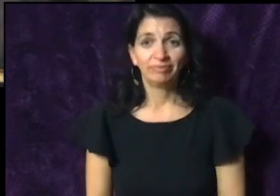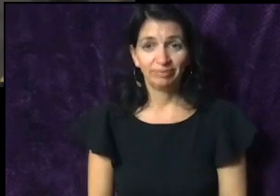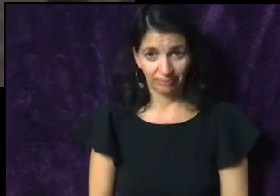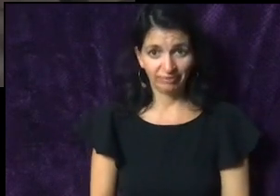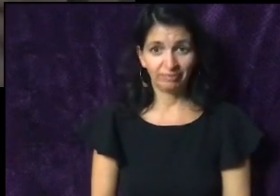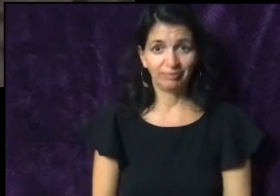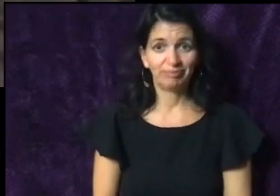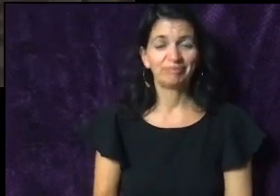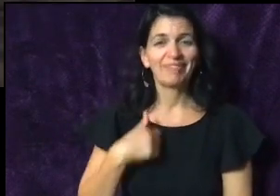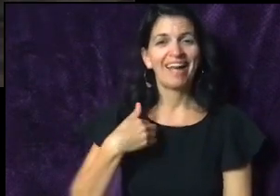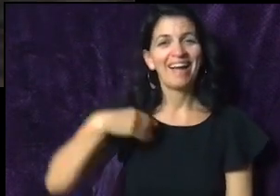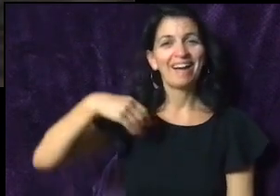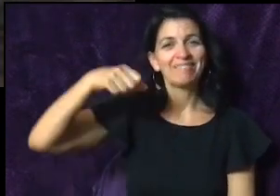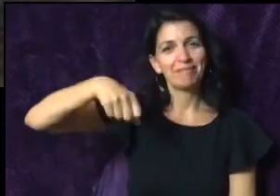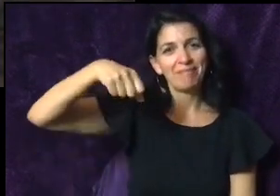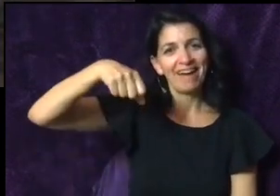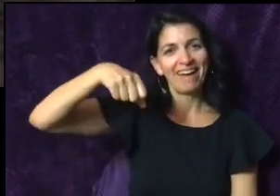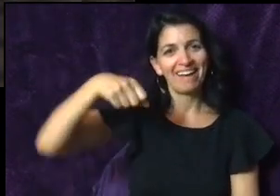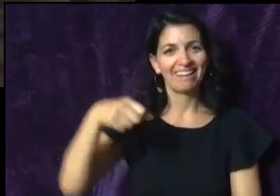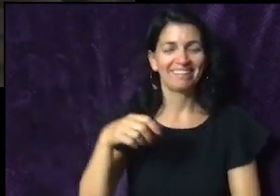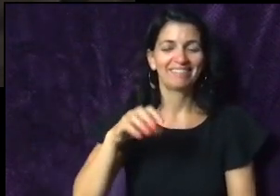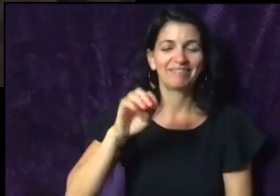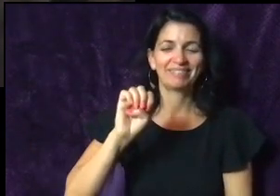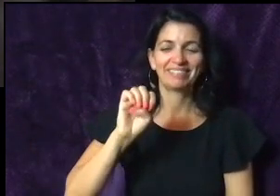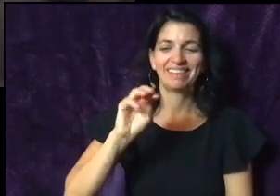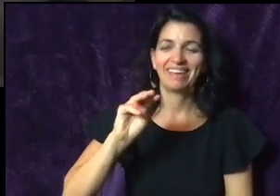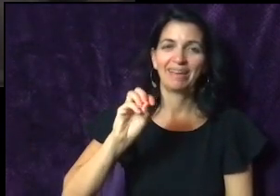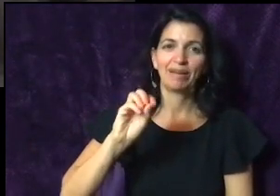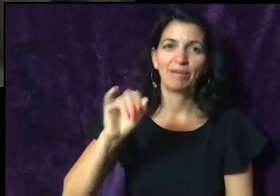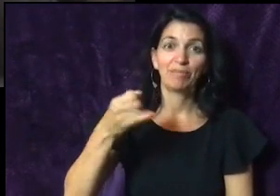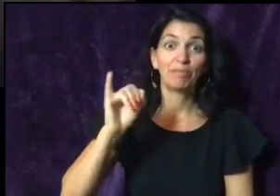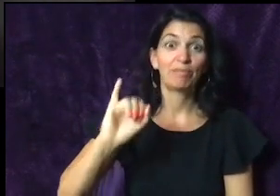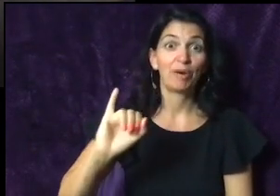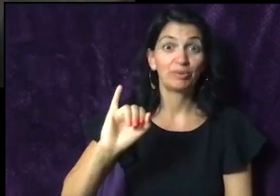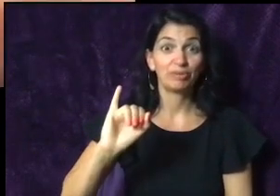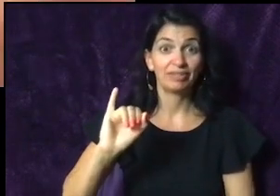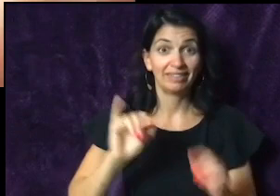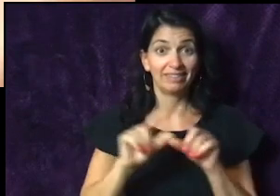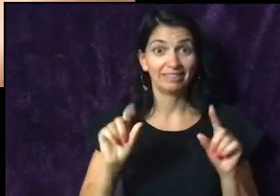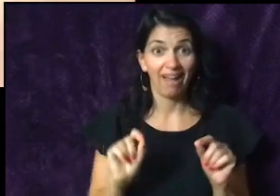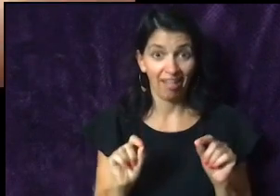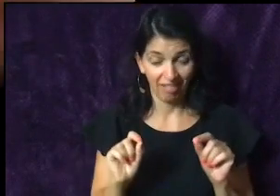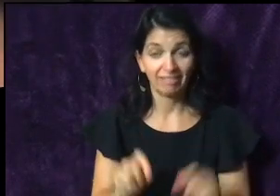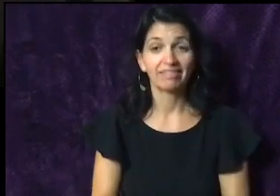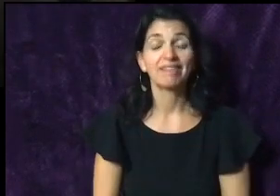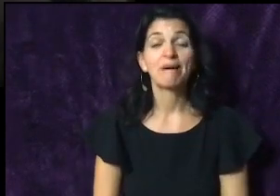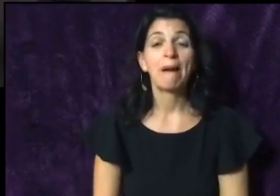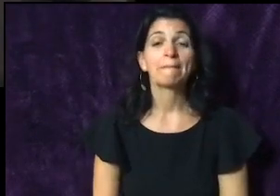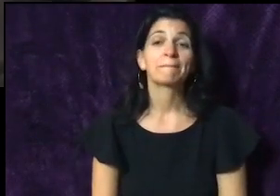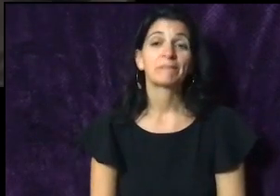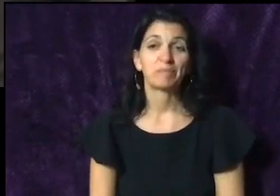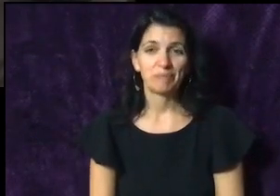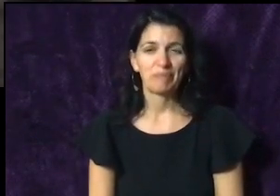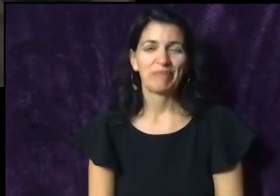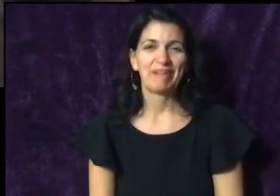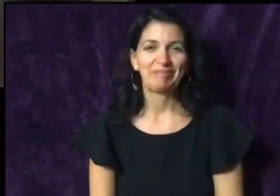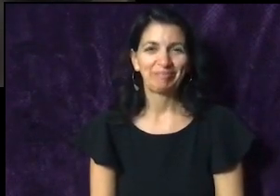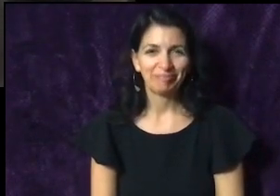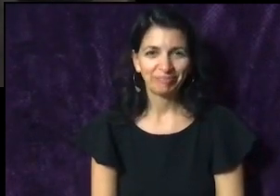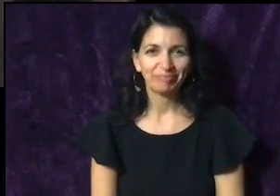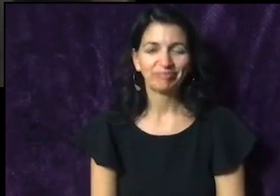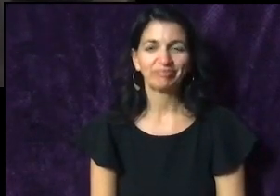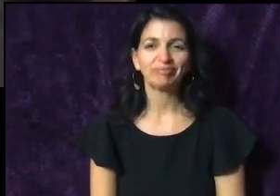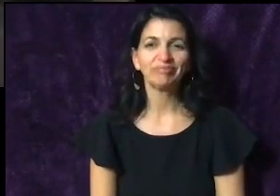have a bag of emoji tiles, and I am going to pick one of these emoji tiles out for